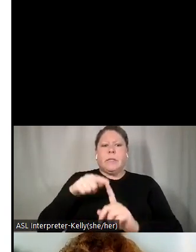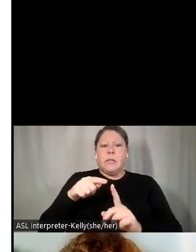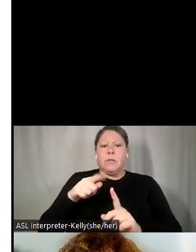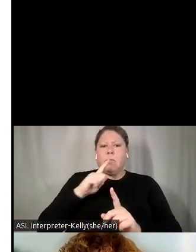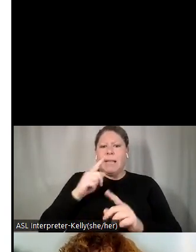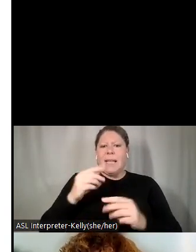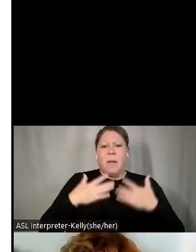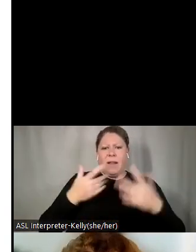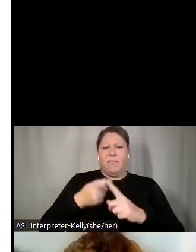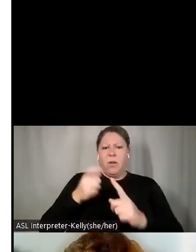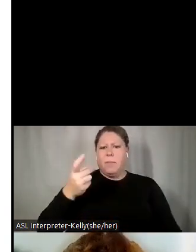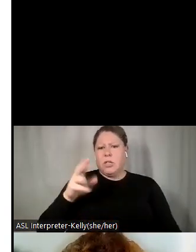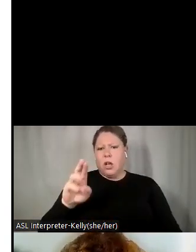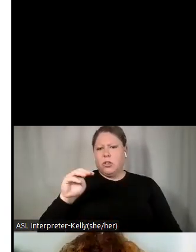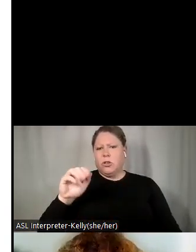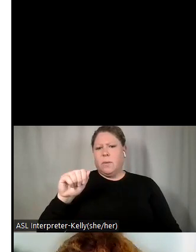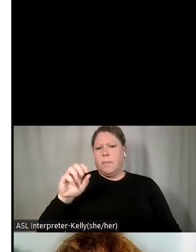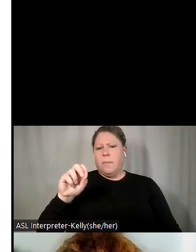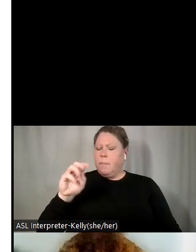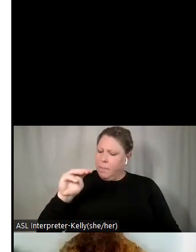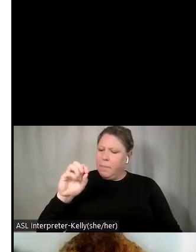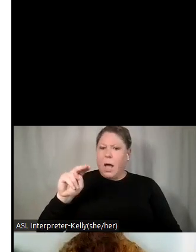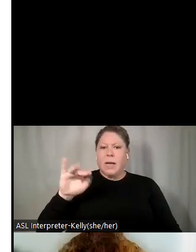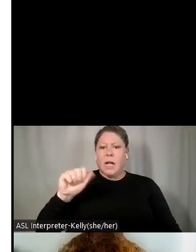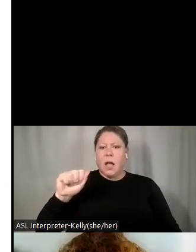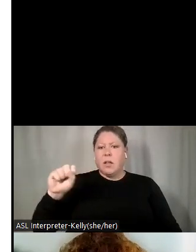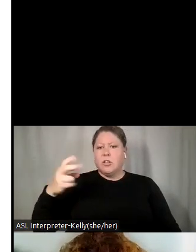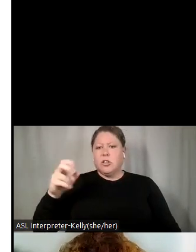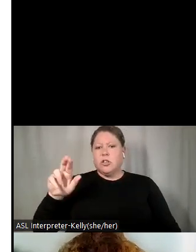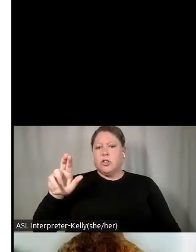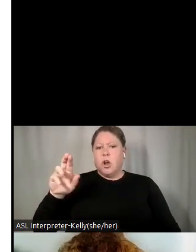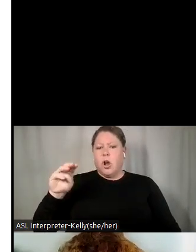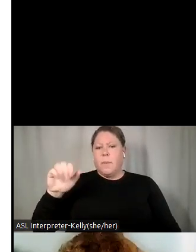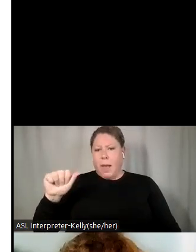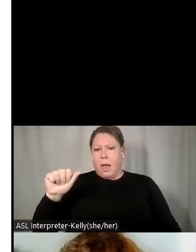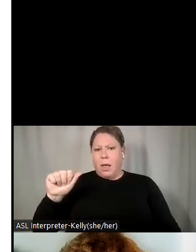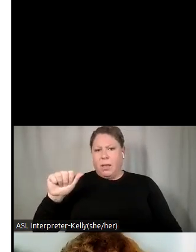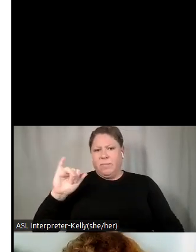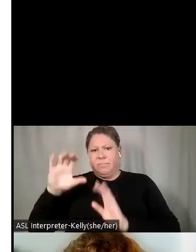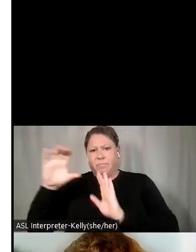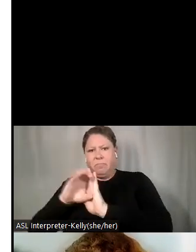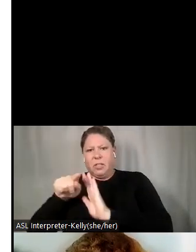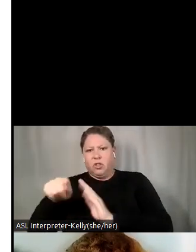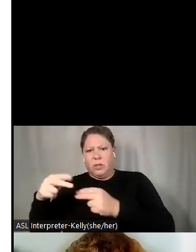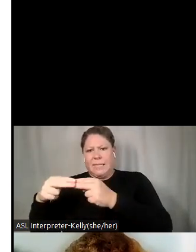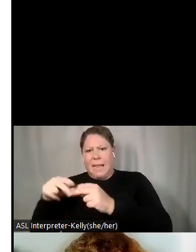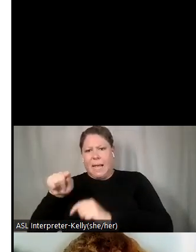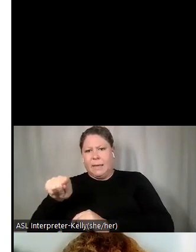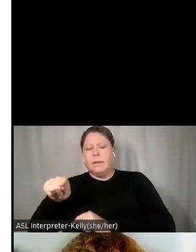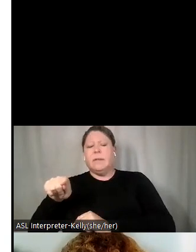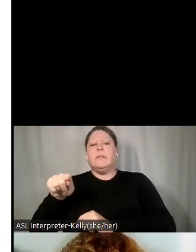Monica Sharma, and you can read a little bit about her at the website that's mentioned here on the slide.